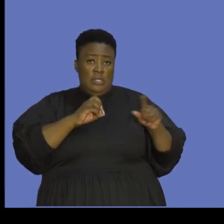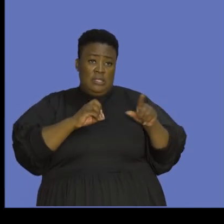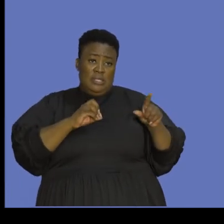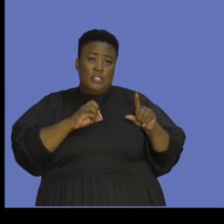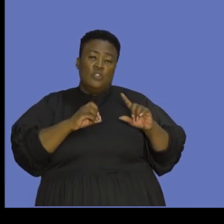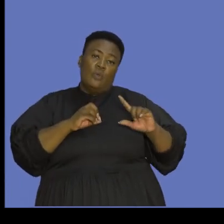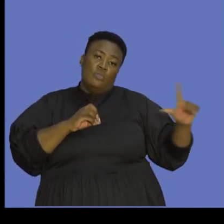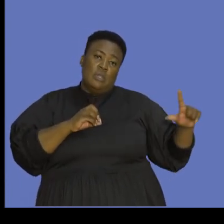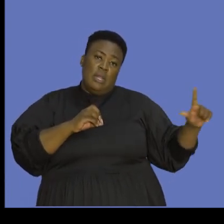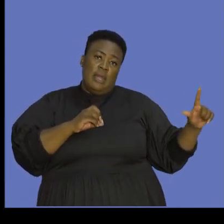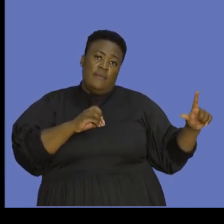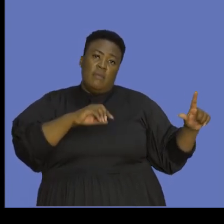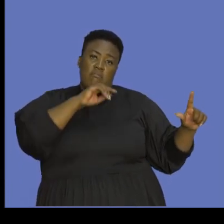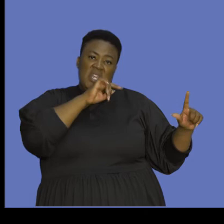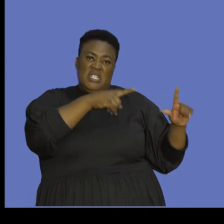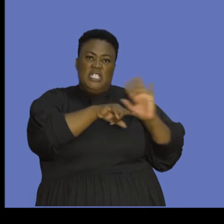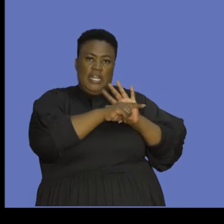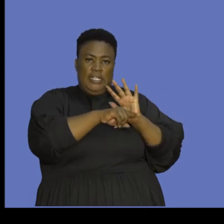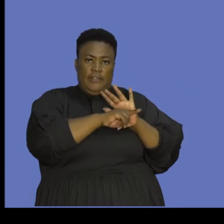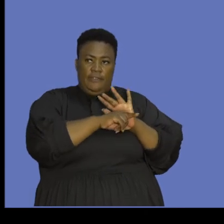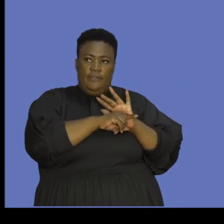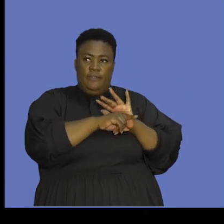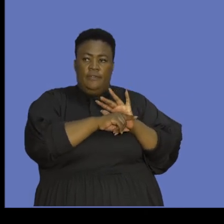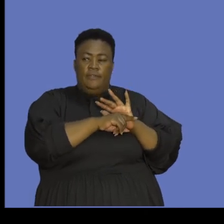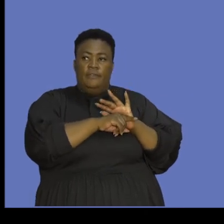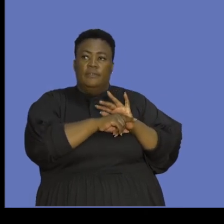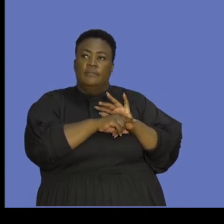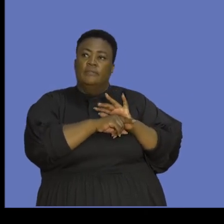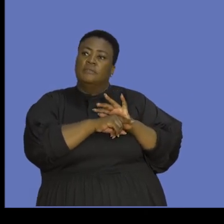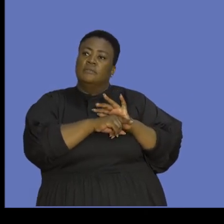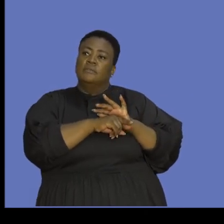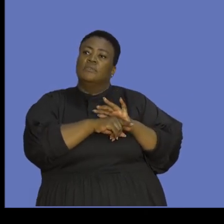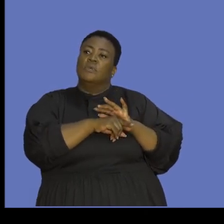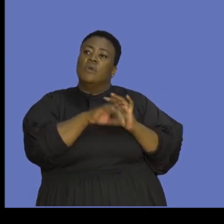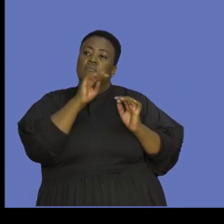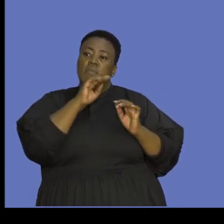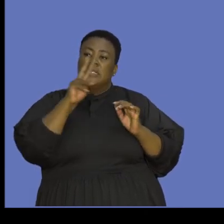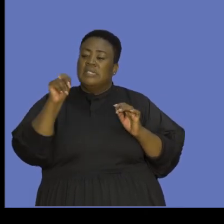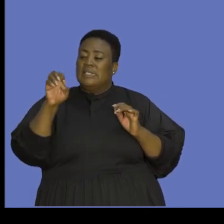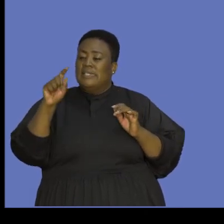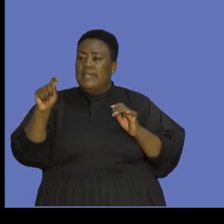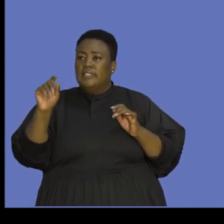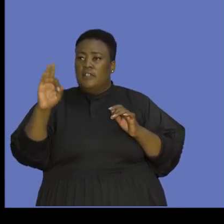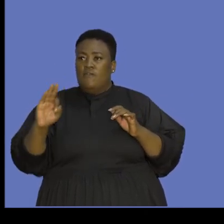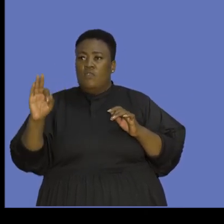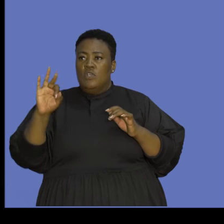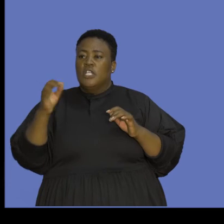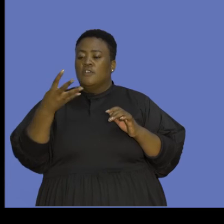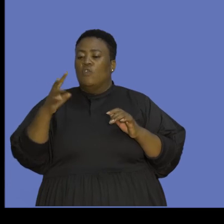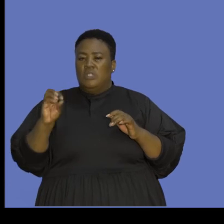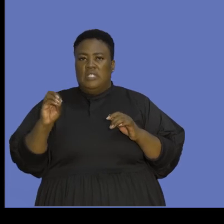20 Newton is going to the left, so it's a negative value. That tells me that my net force is